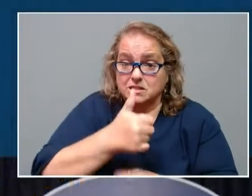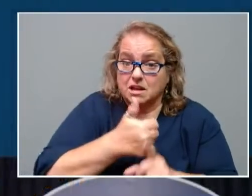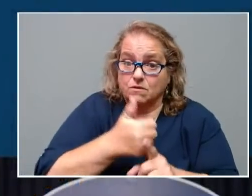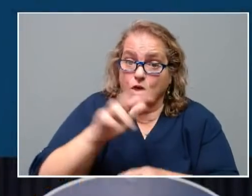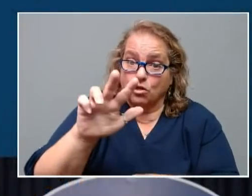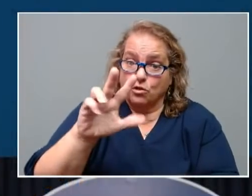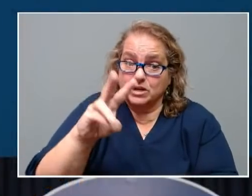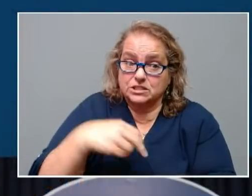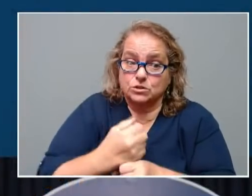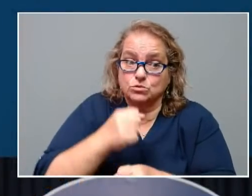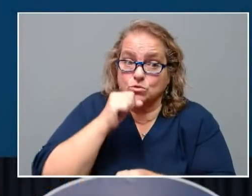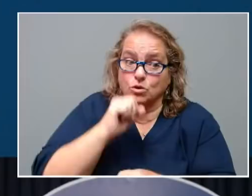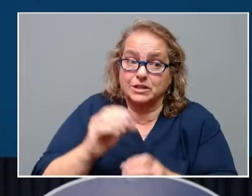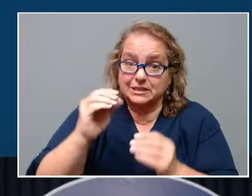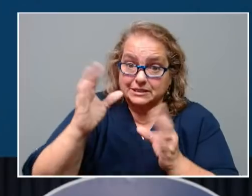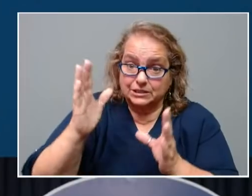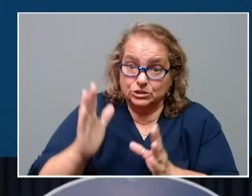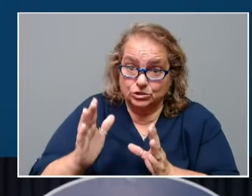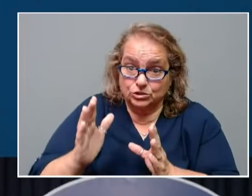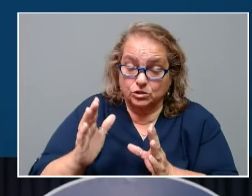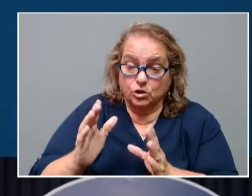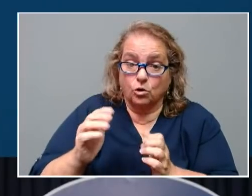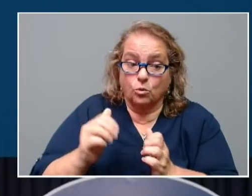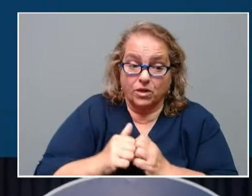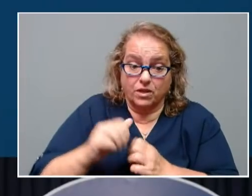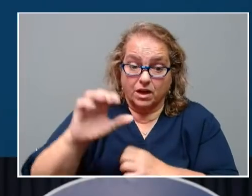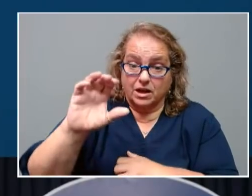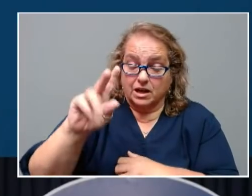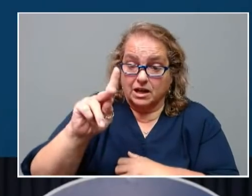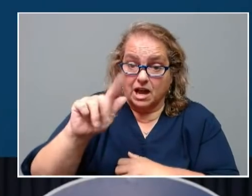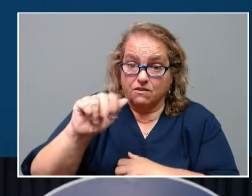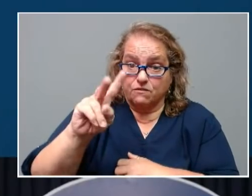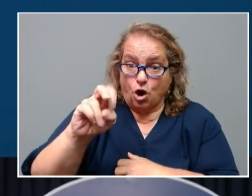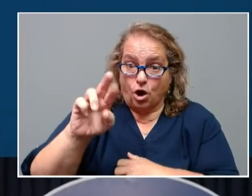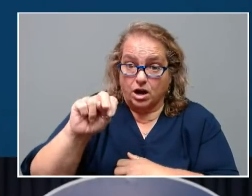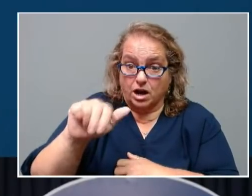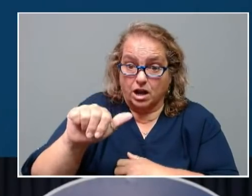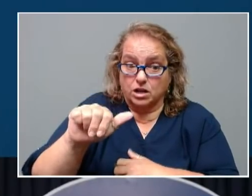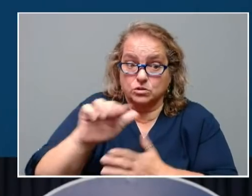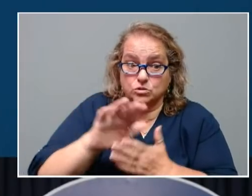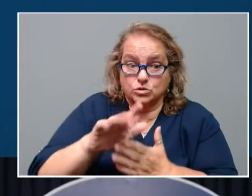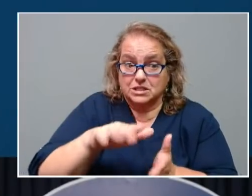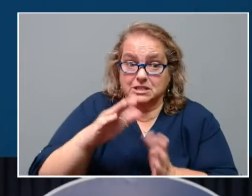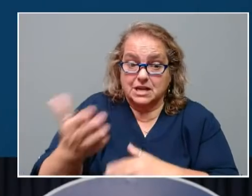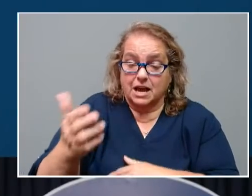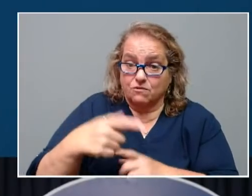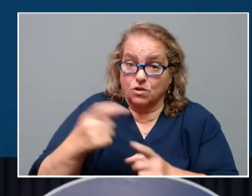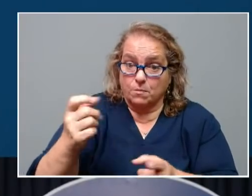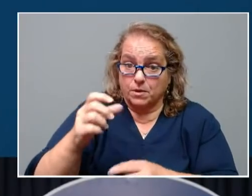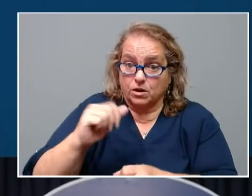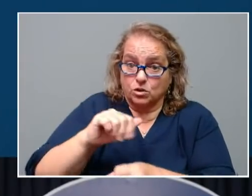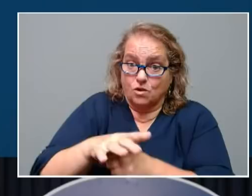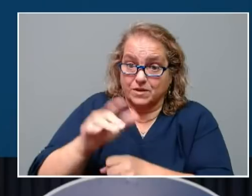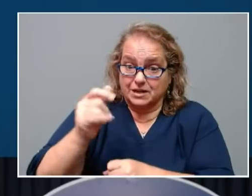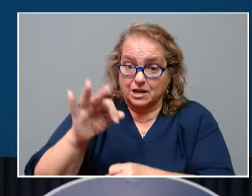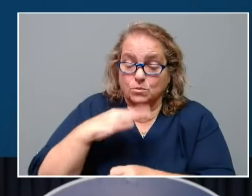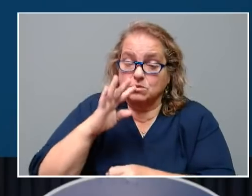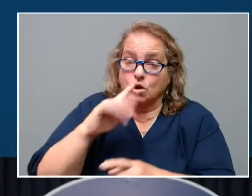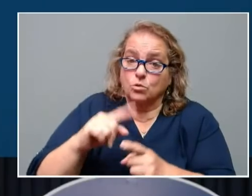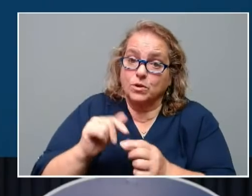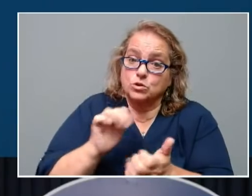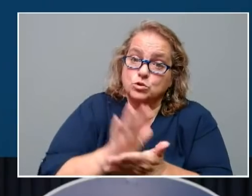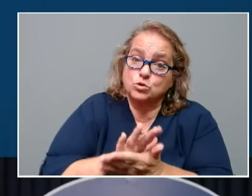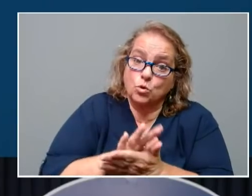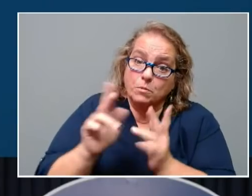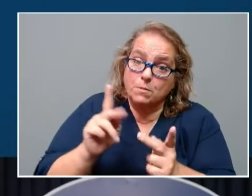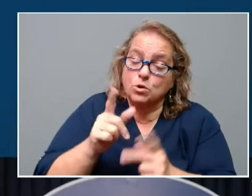with the Caverna Independent Schools in Horse Cave, who died from COVID-19. We spoke with school officials who said Amanda was the teacher who